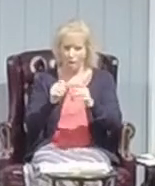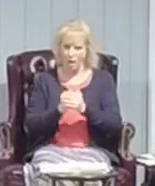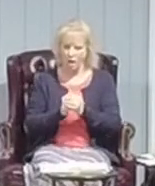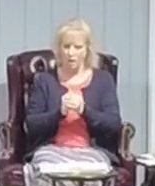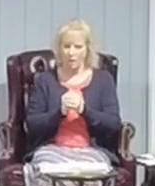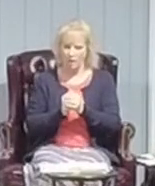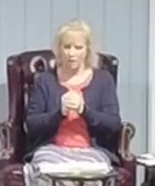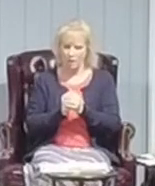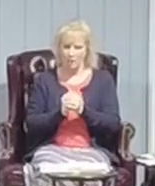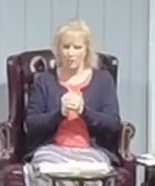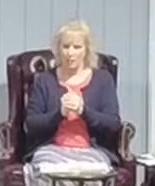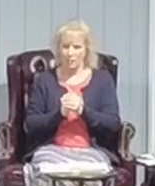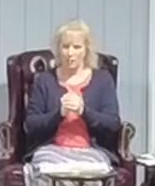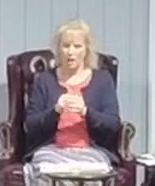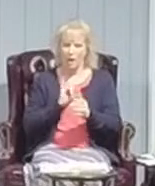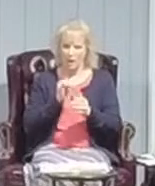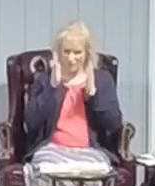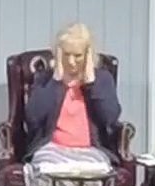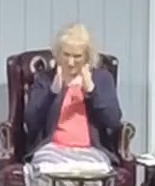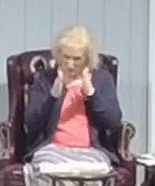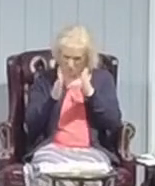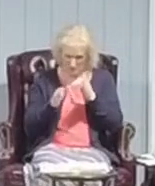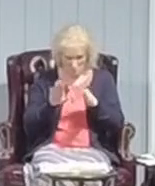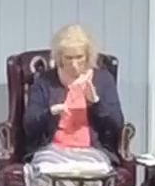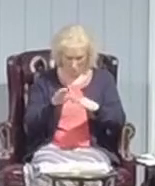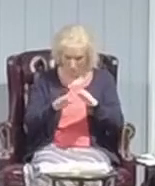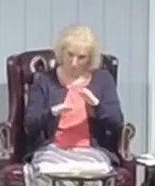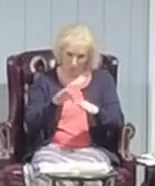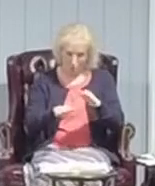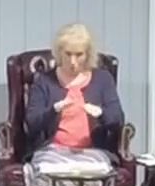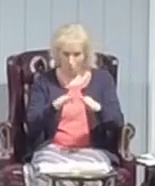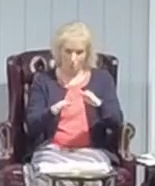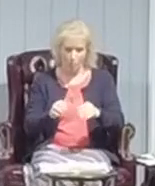not even, I have to pay good attention to the path.